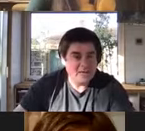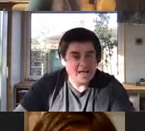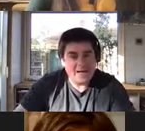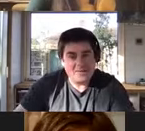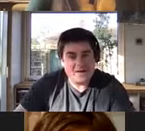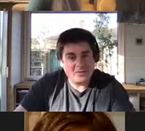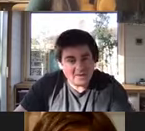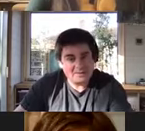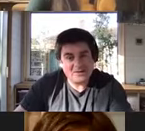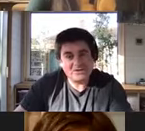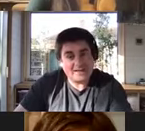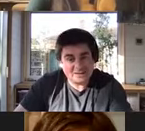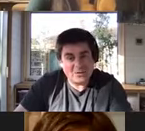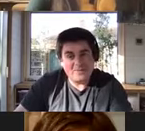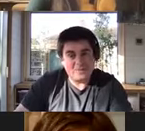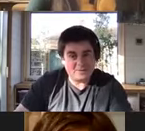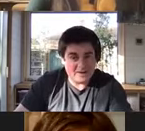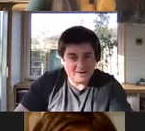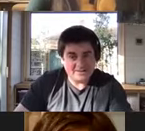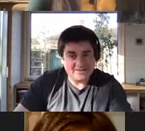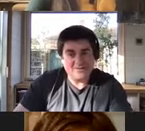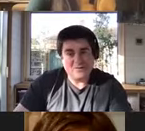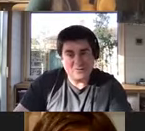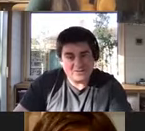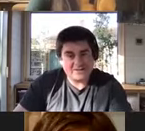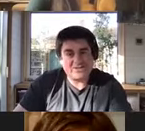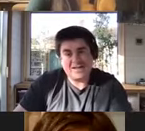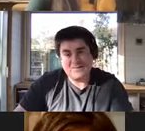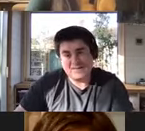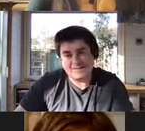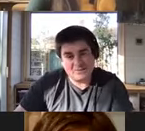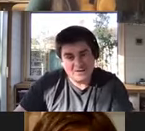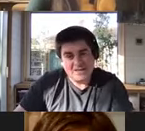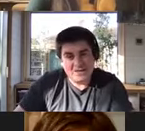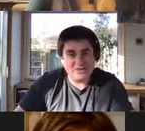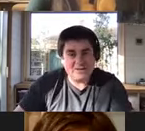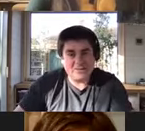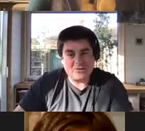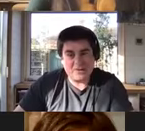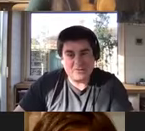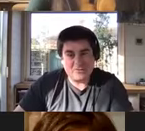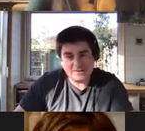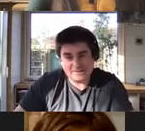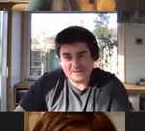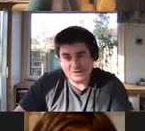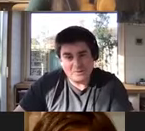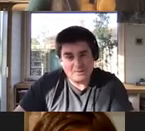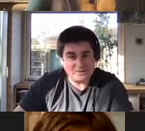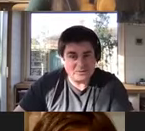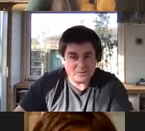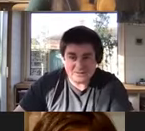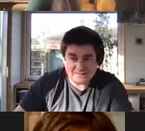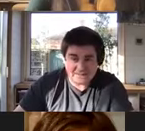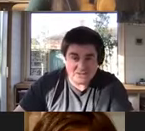example, and the ways in which they describe this period of British history that saw huge economic growth, a process of social and